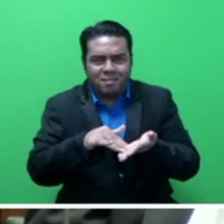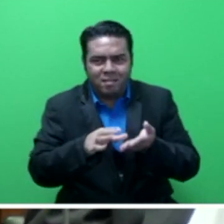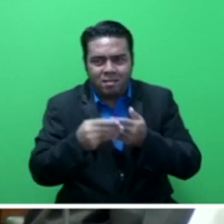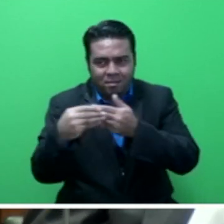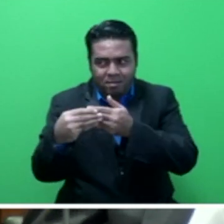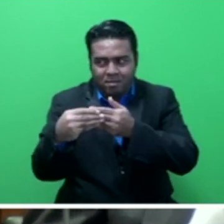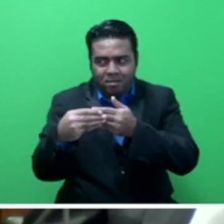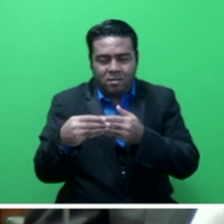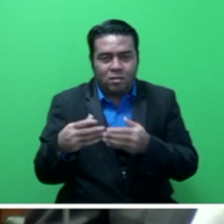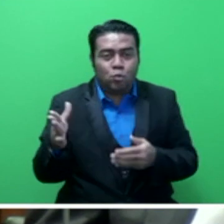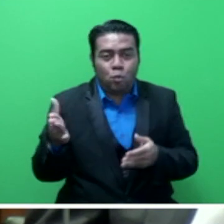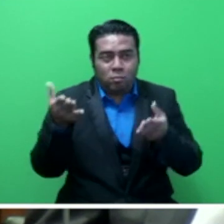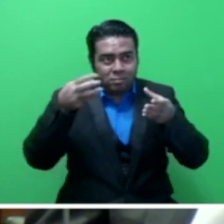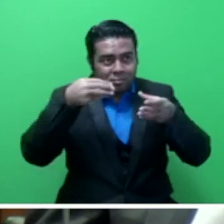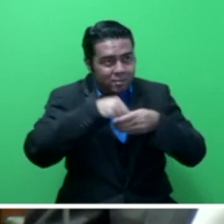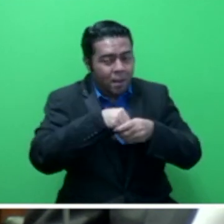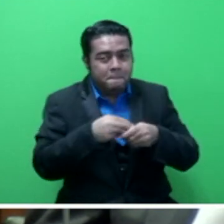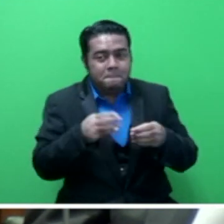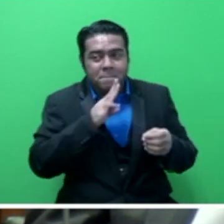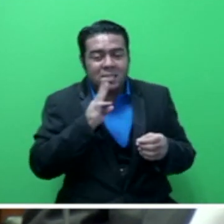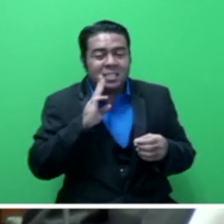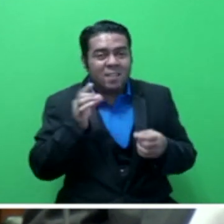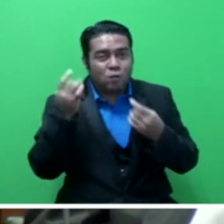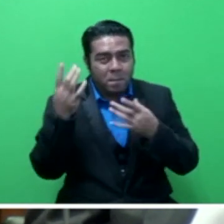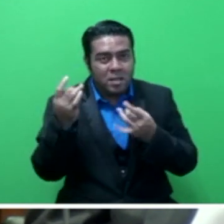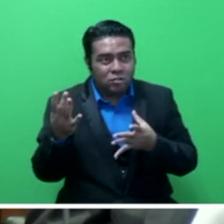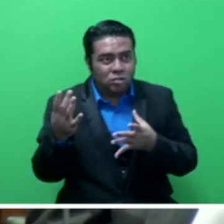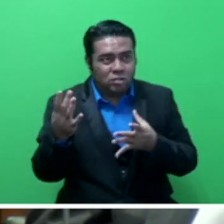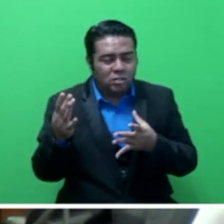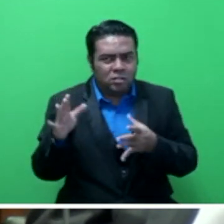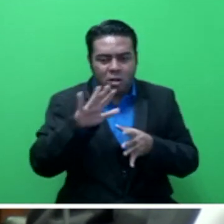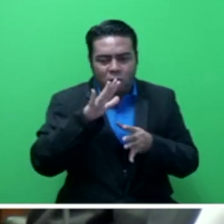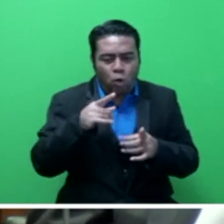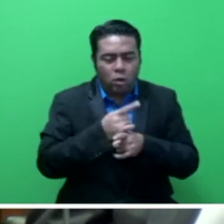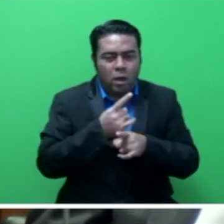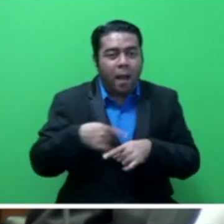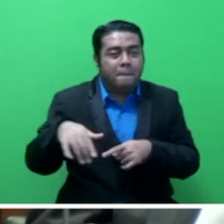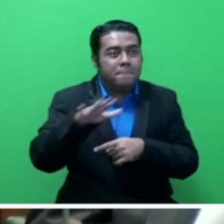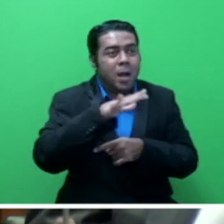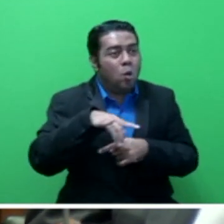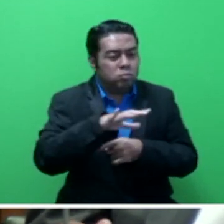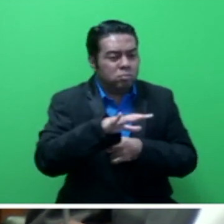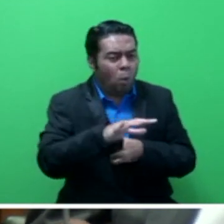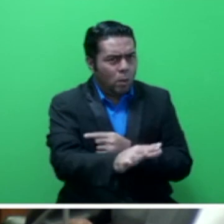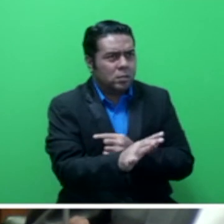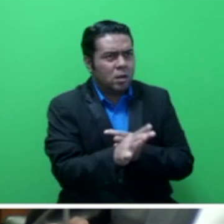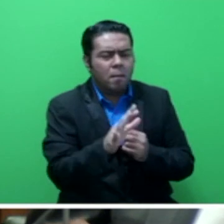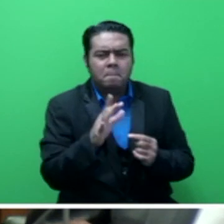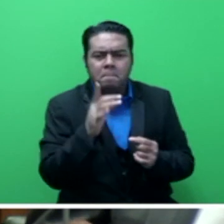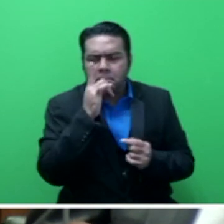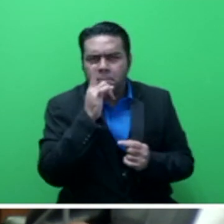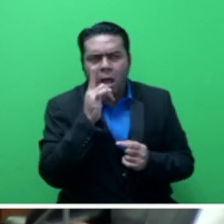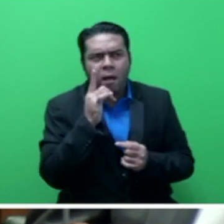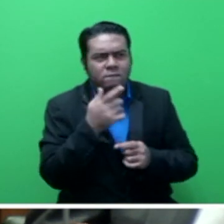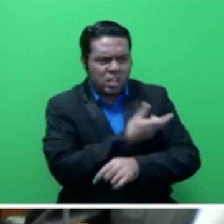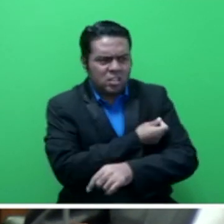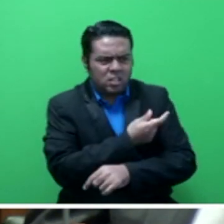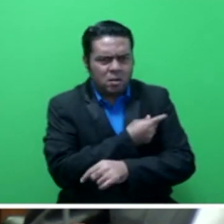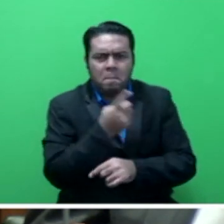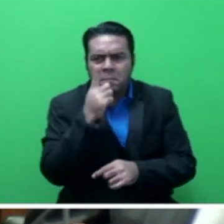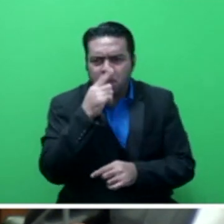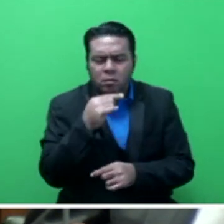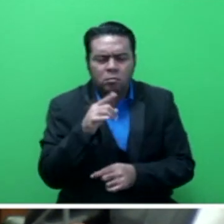Government in addressing the misinformation around the vaccine, to discourage those who are spreading these false information,